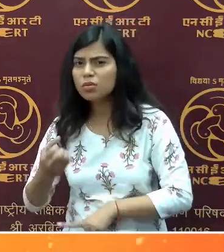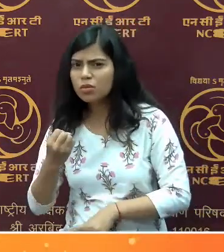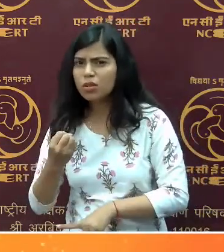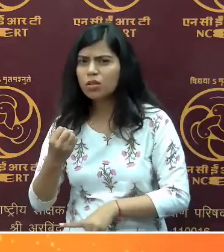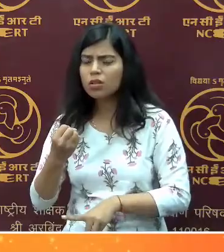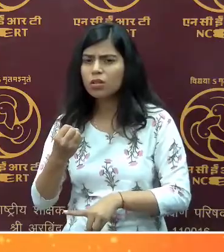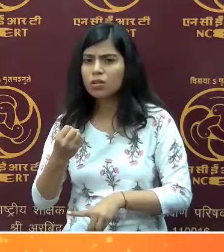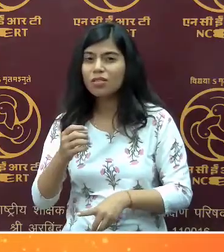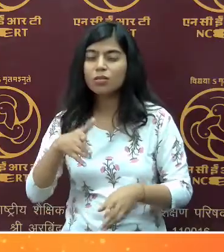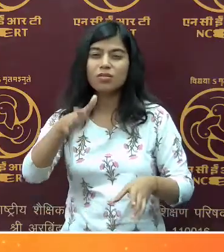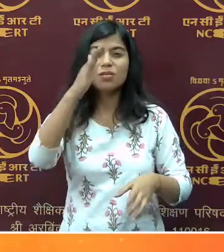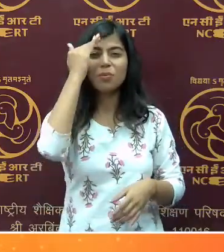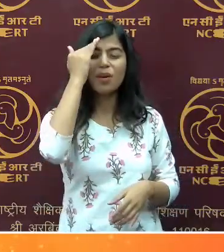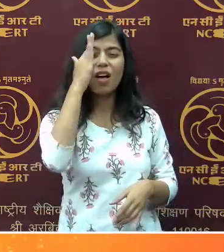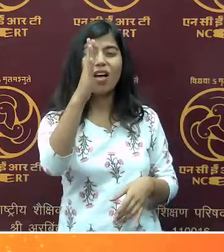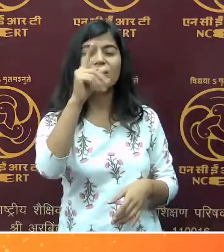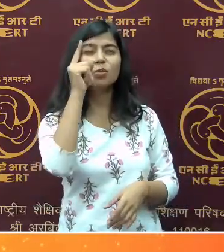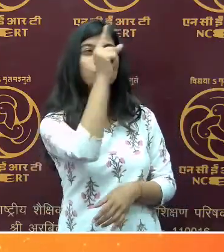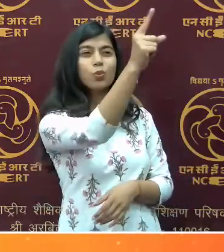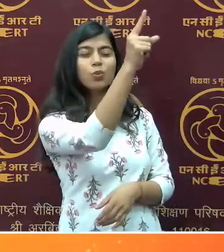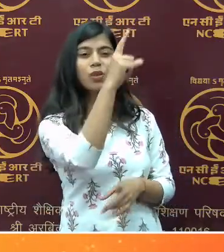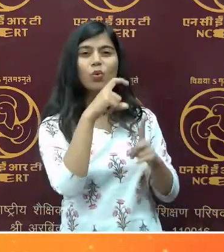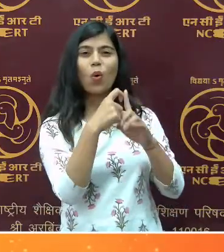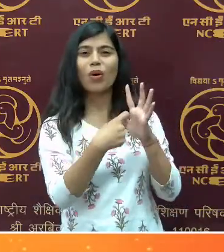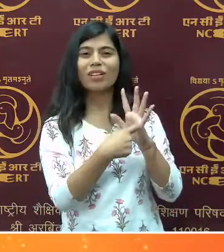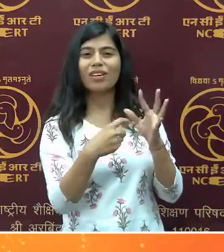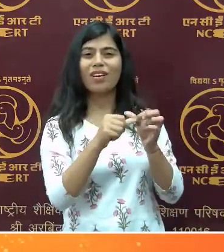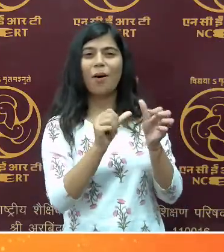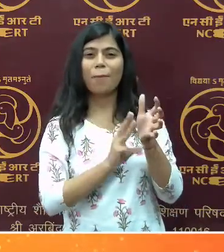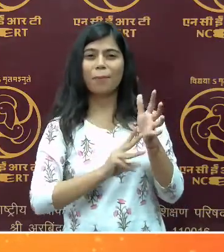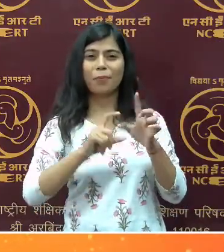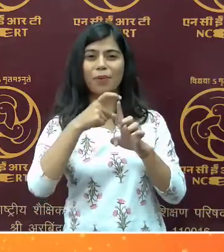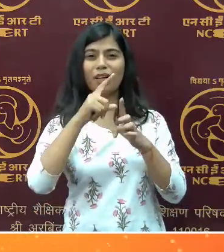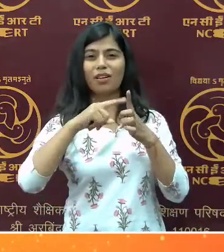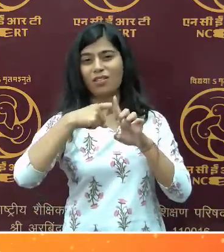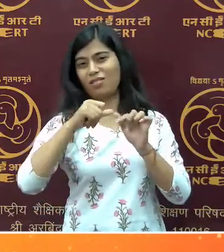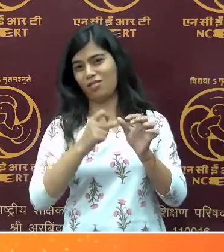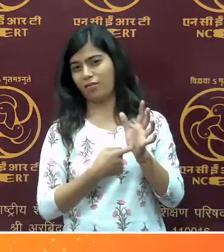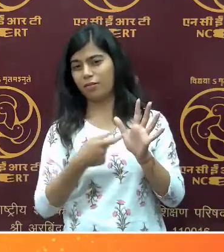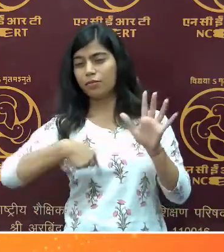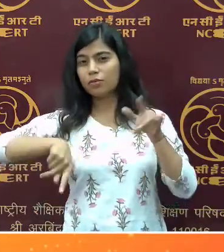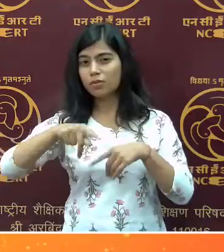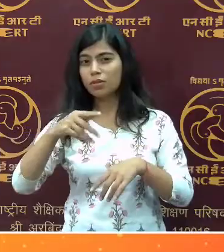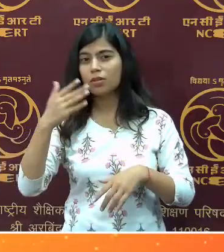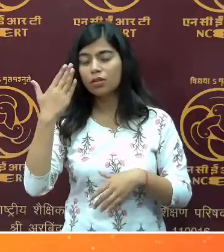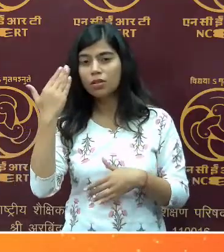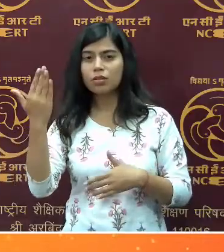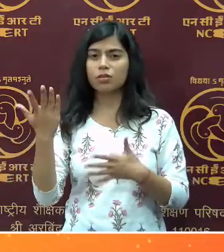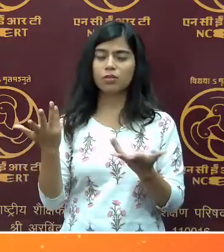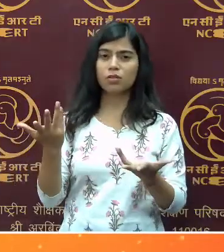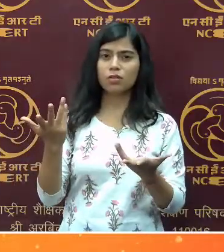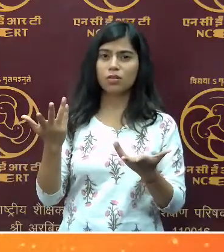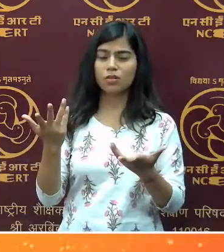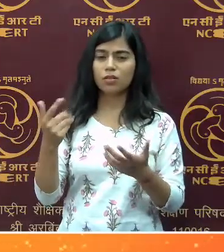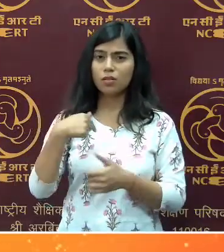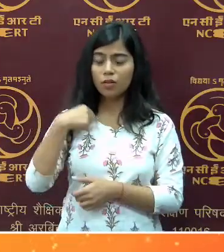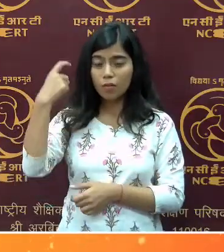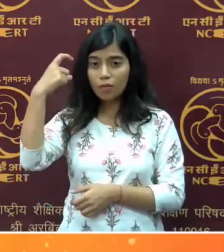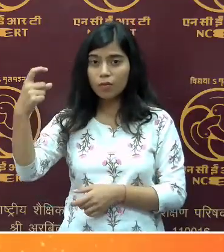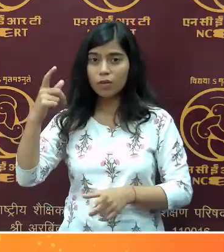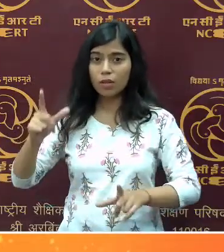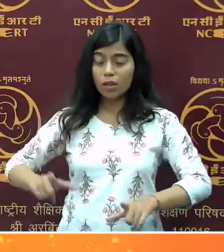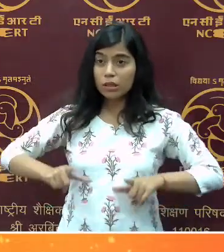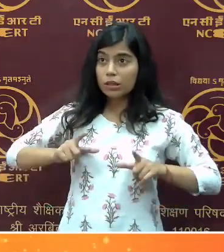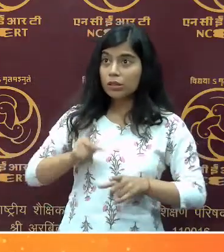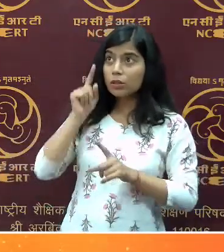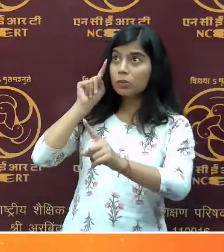Ambedkar has suggested that success of the policy makers and future rulers will lie into realization of vision